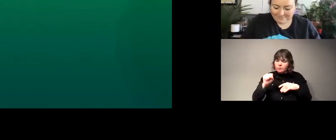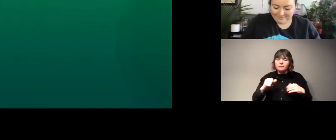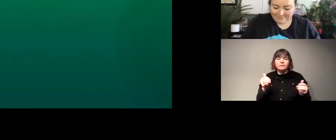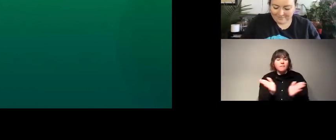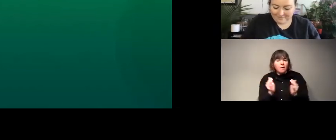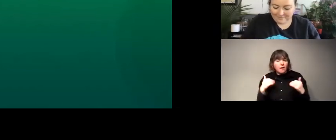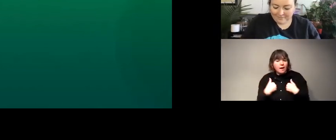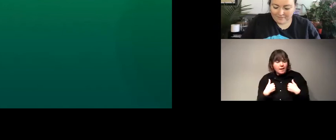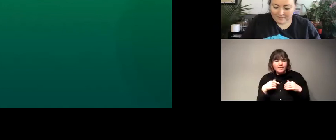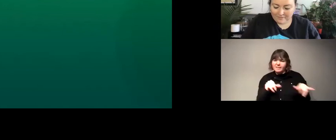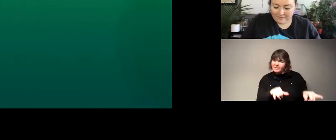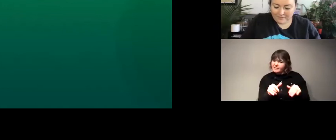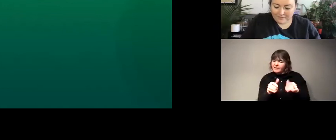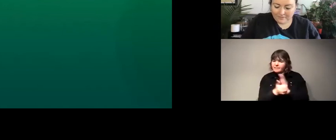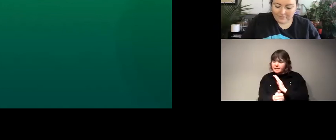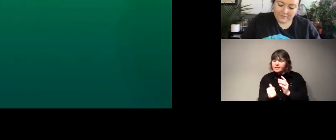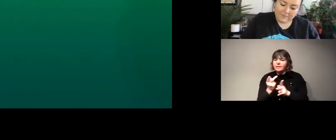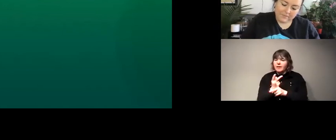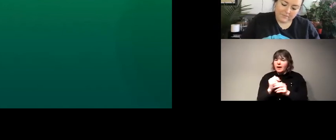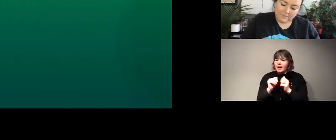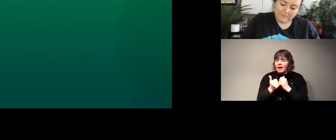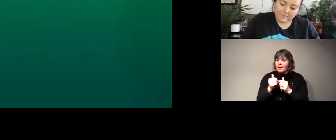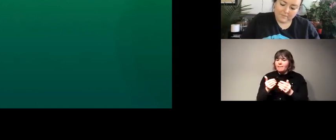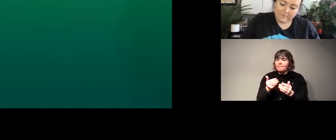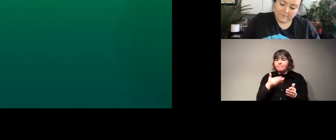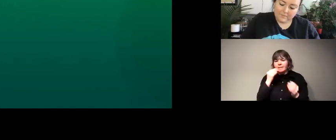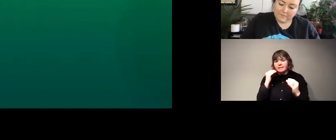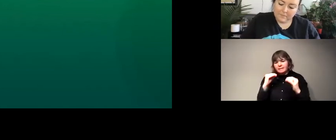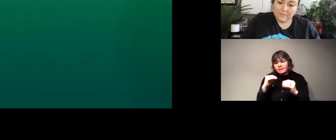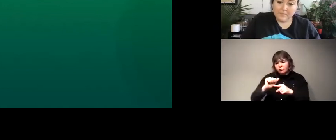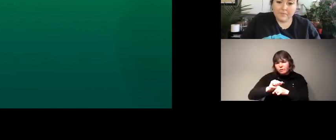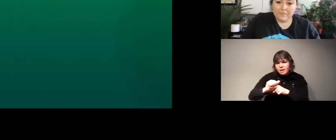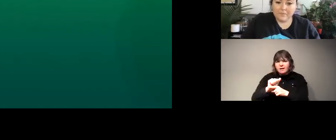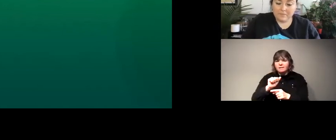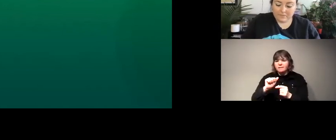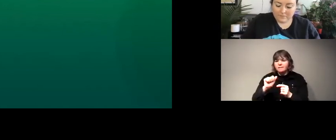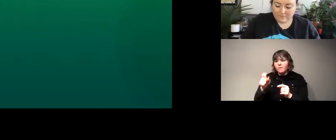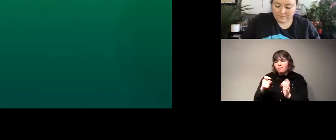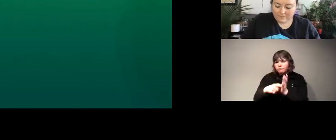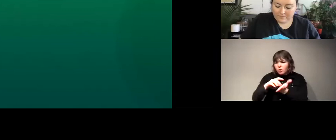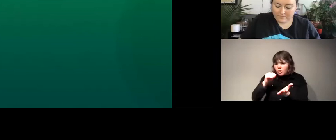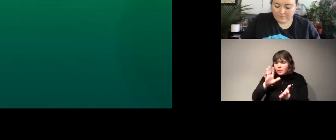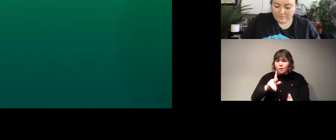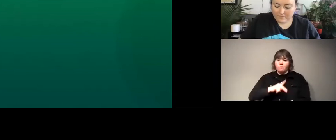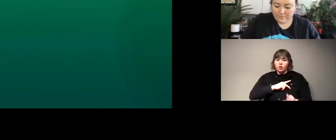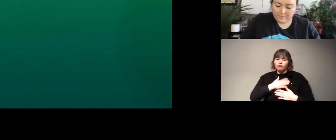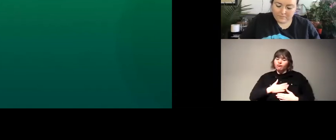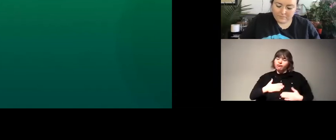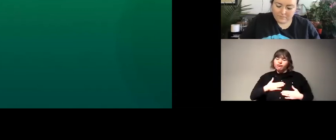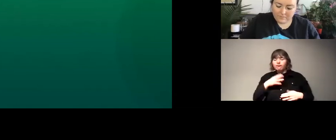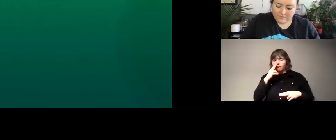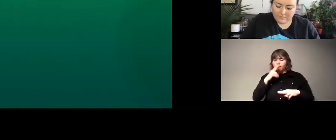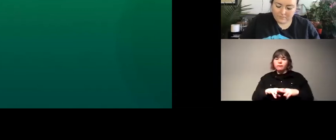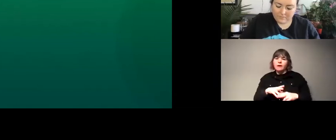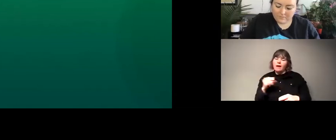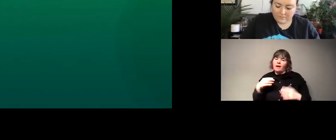have to learn that same skill. So figuring out how we can teach our animals the things they need to learn, not only for their personal enrichment, but also for their health